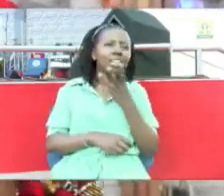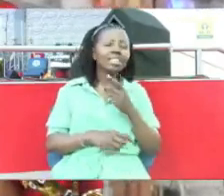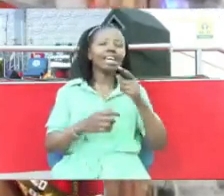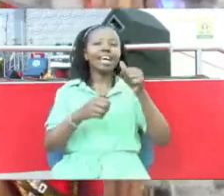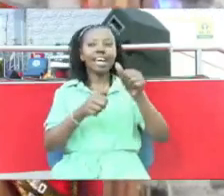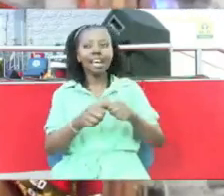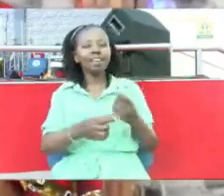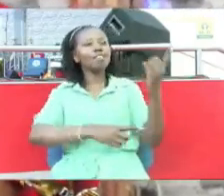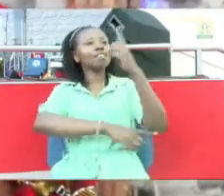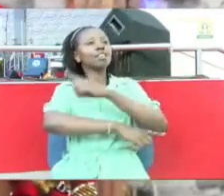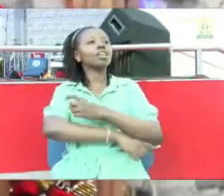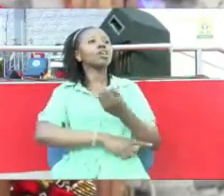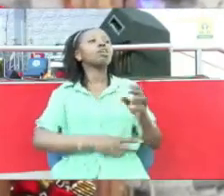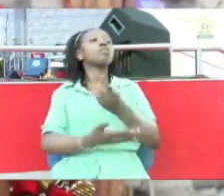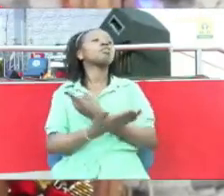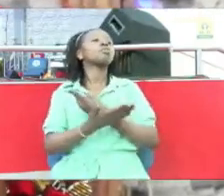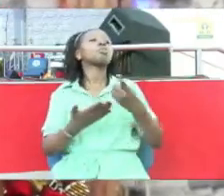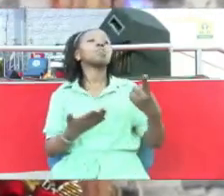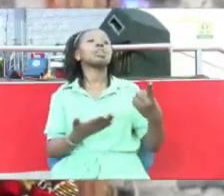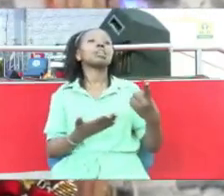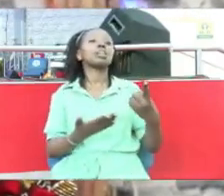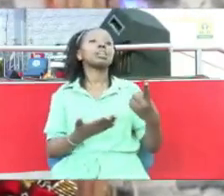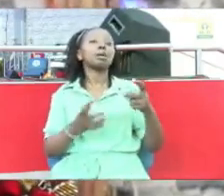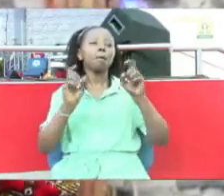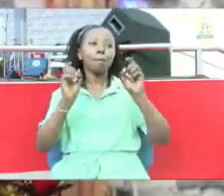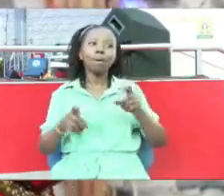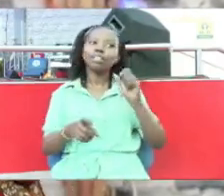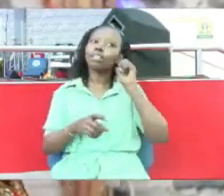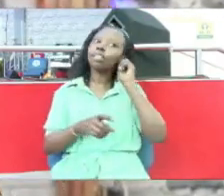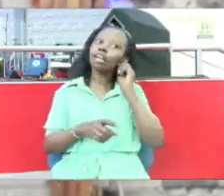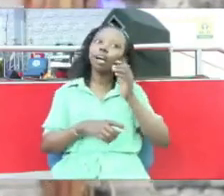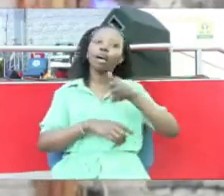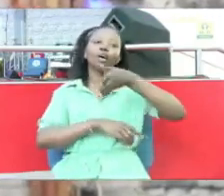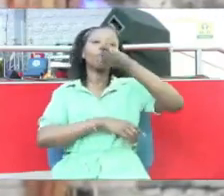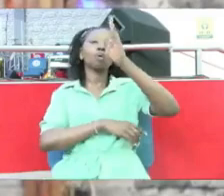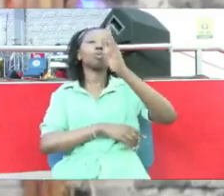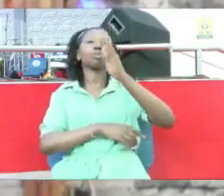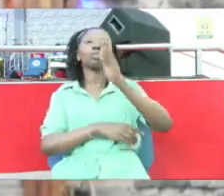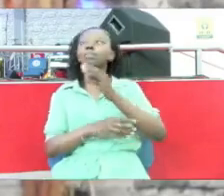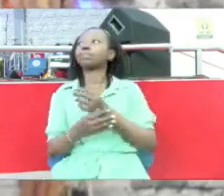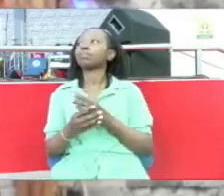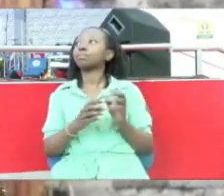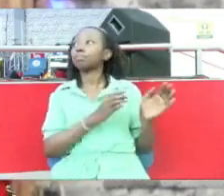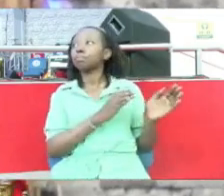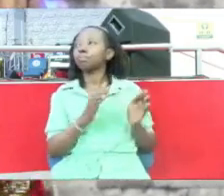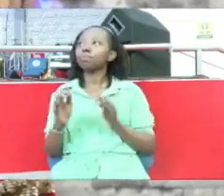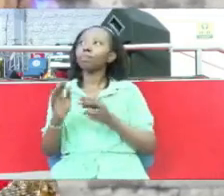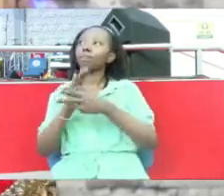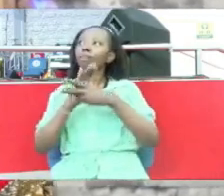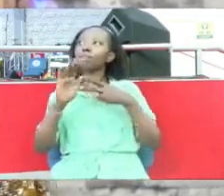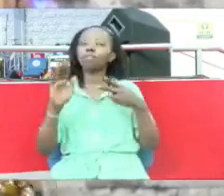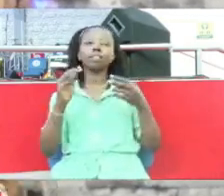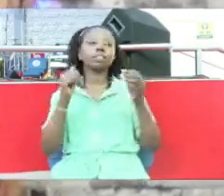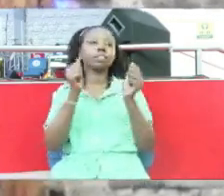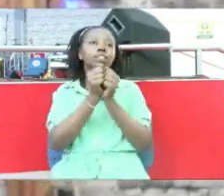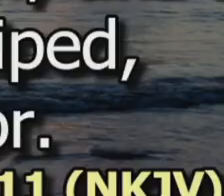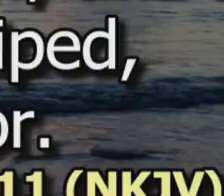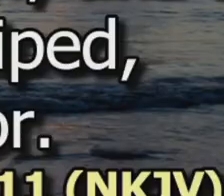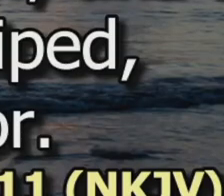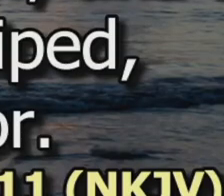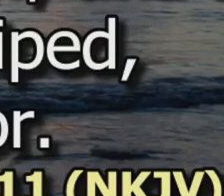Unastahili kusikiza Mungu kila siku ya juma yako. Let's go to verse 10. Tukarudi kwenye mstari wa 10 pale. Praise the name of the